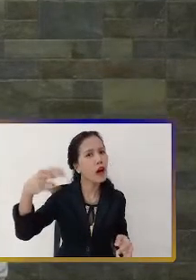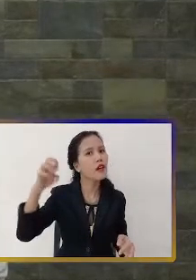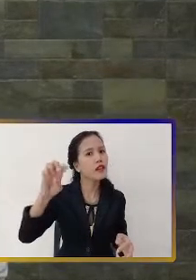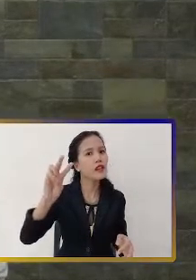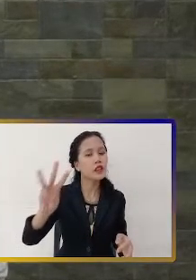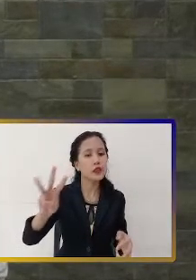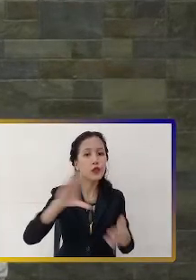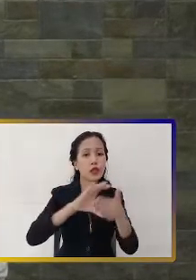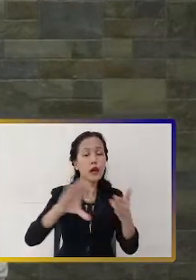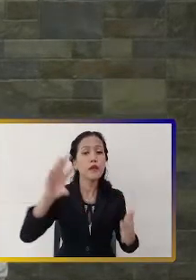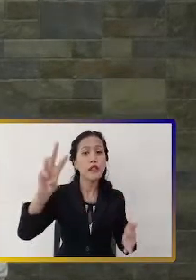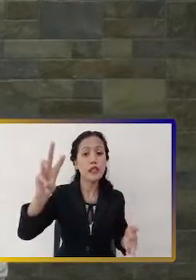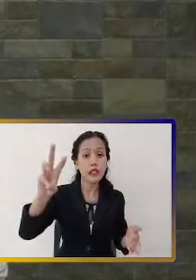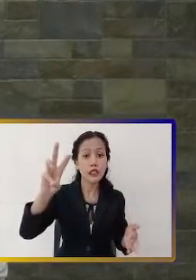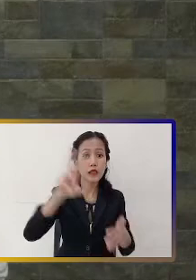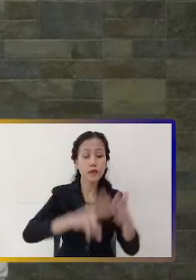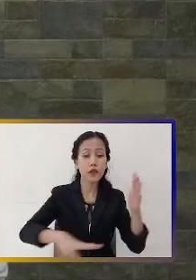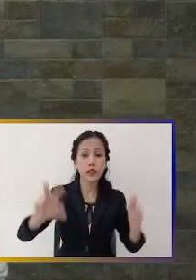yun?